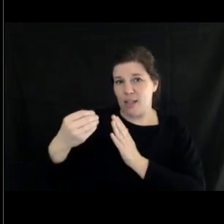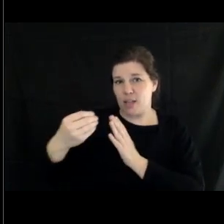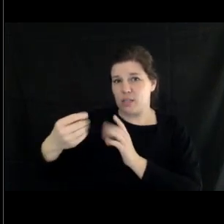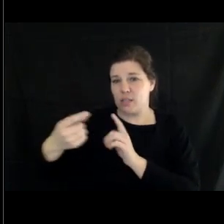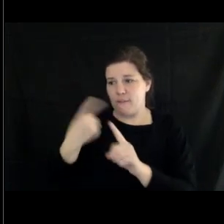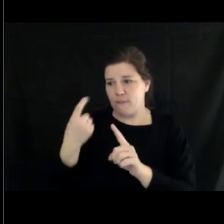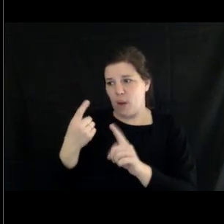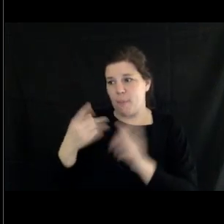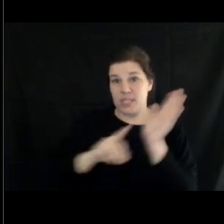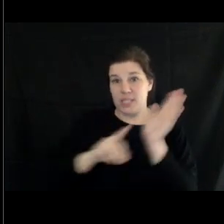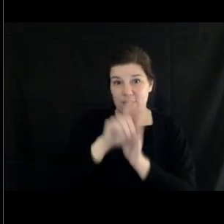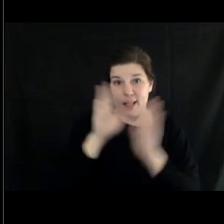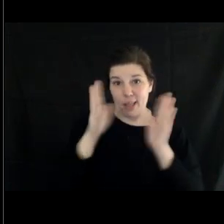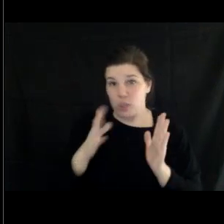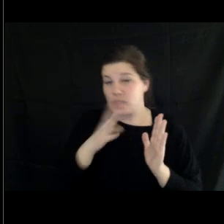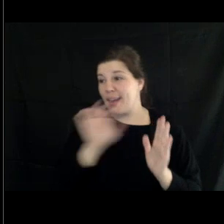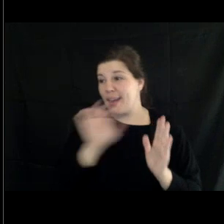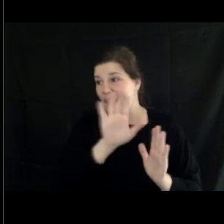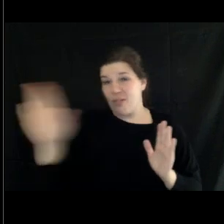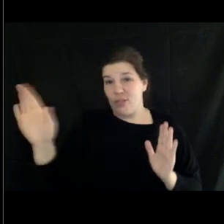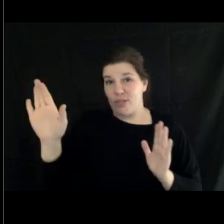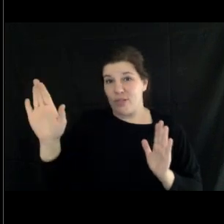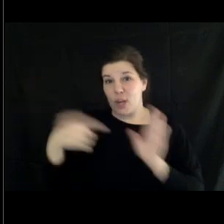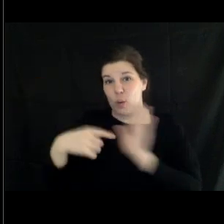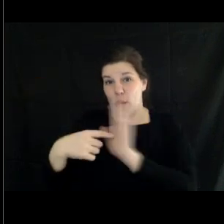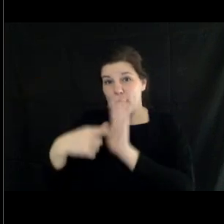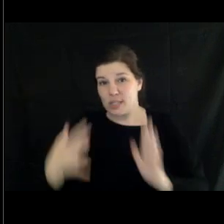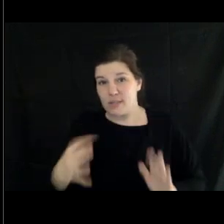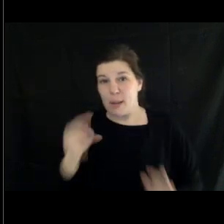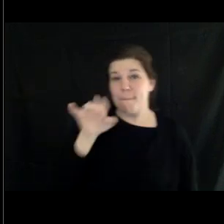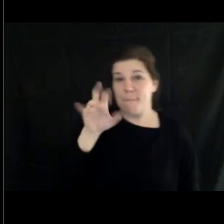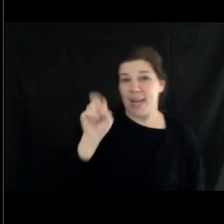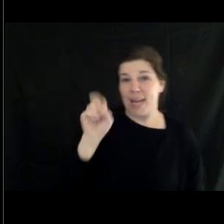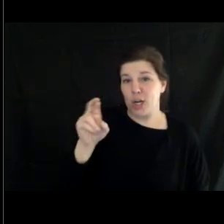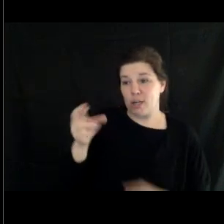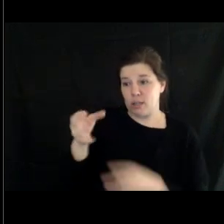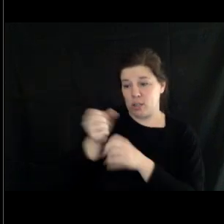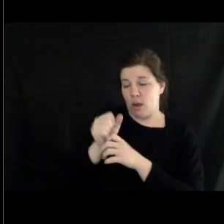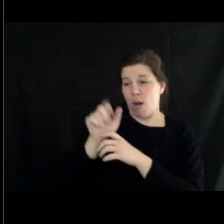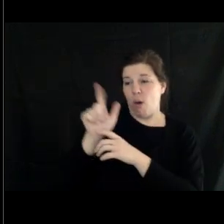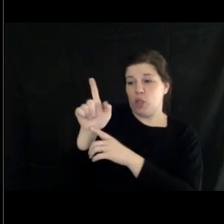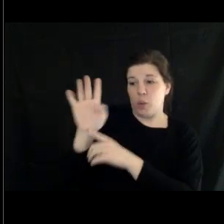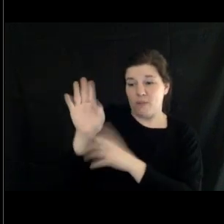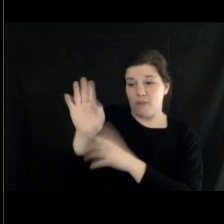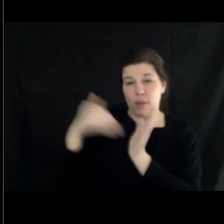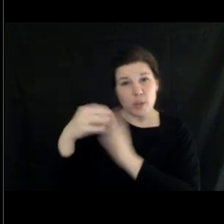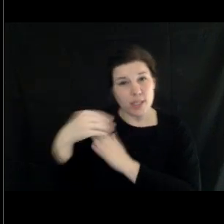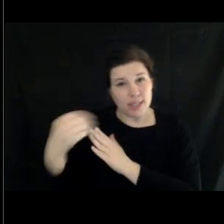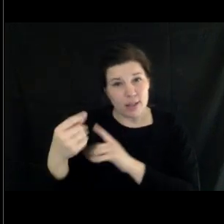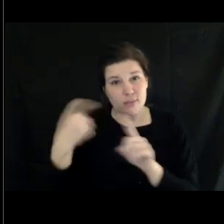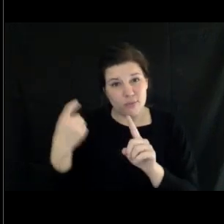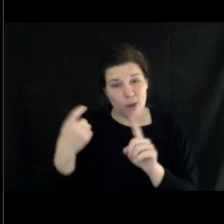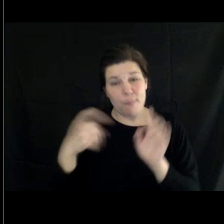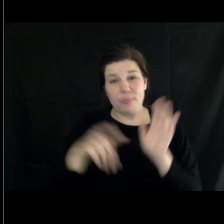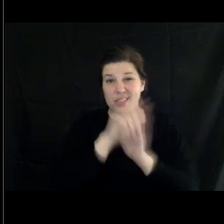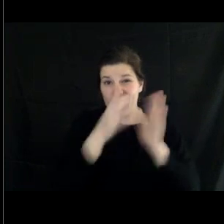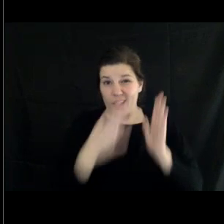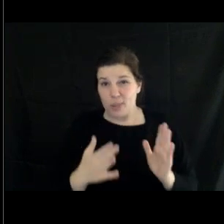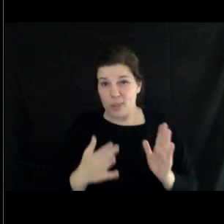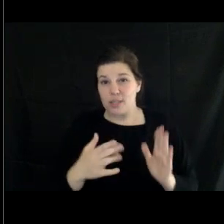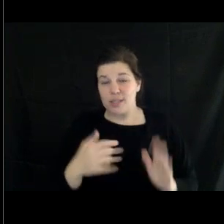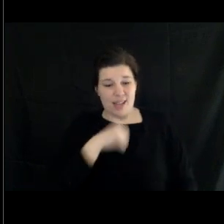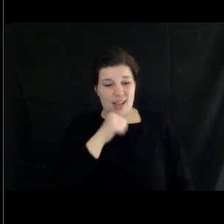the mayor took in a little bit over $24,000 from developers and representatives. So I don't think staff's cozy with